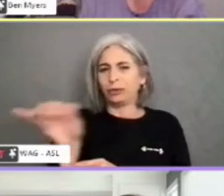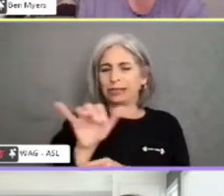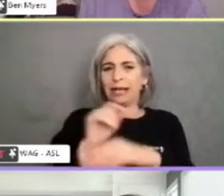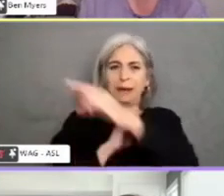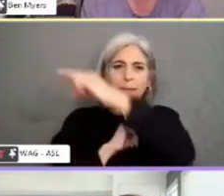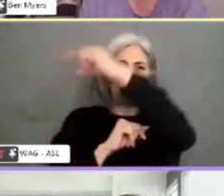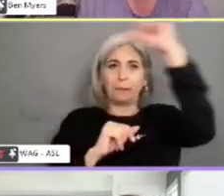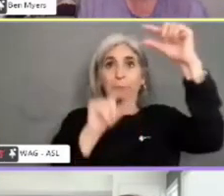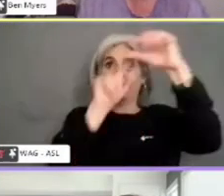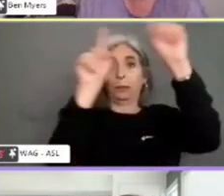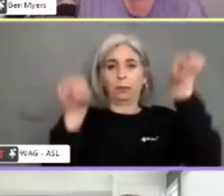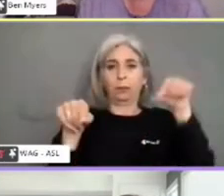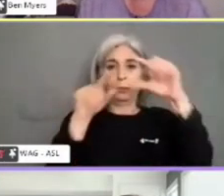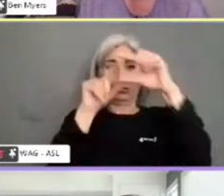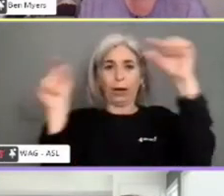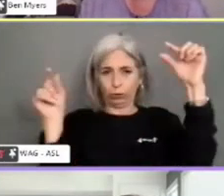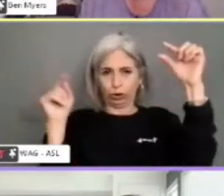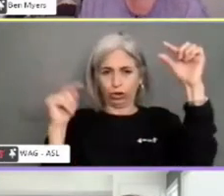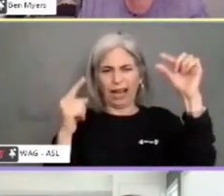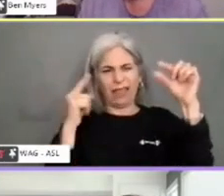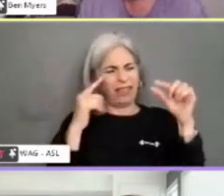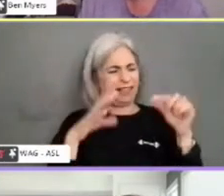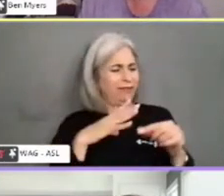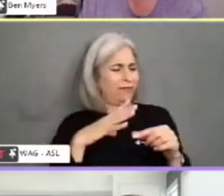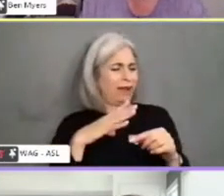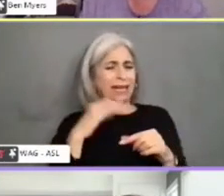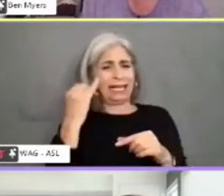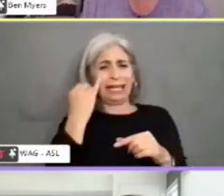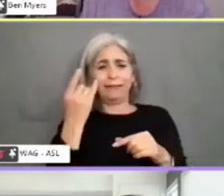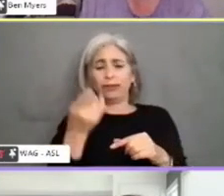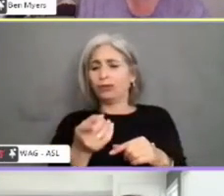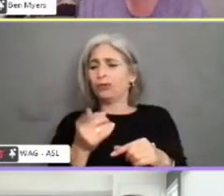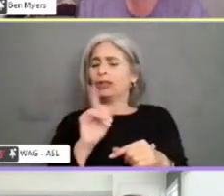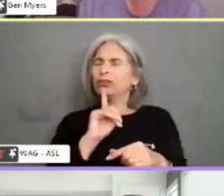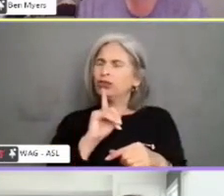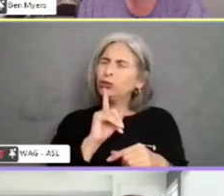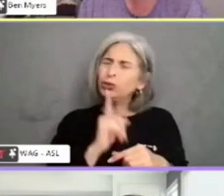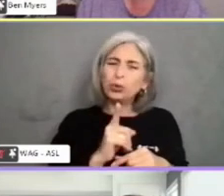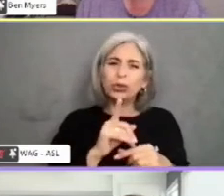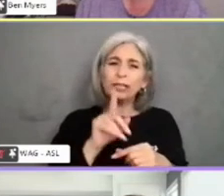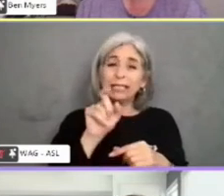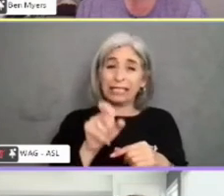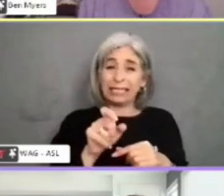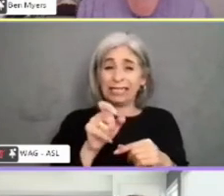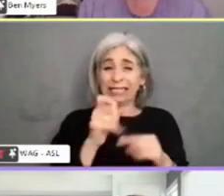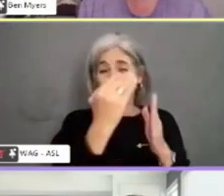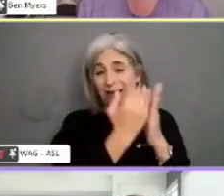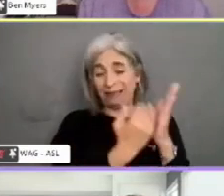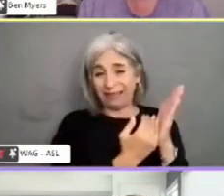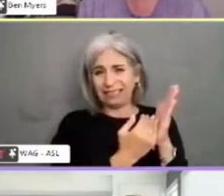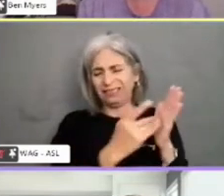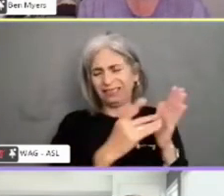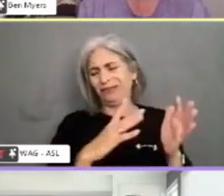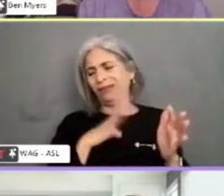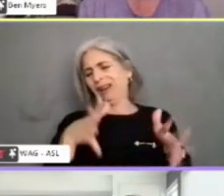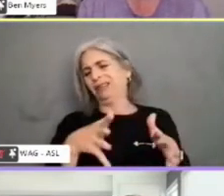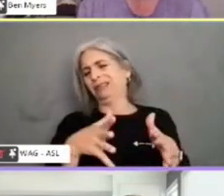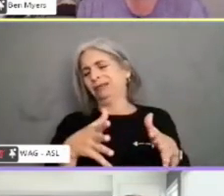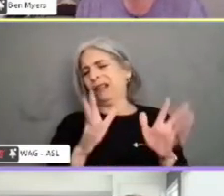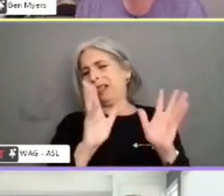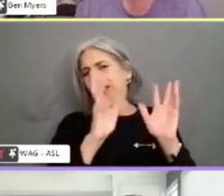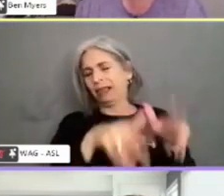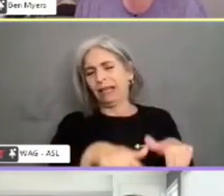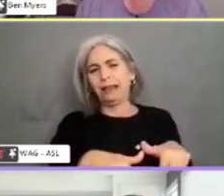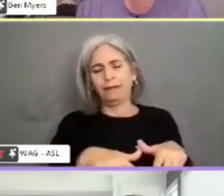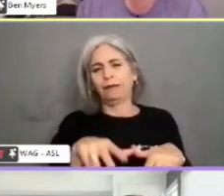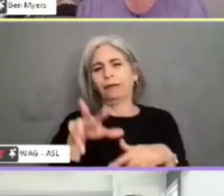I think it's totally fine to if you aren't absolutely sure that this needs to be a list, I think it's totally fine to leave off role equals